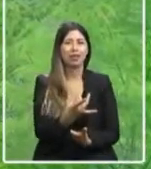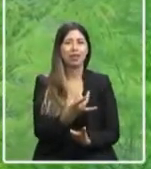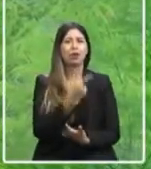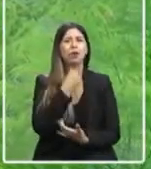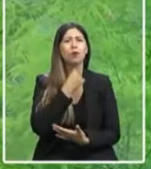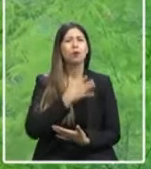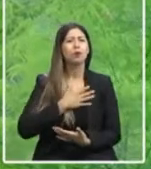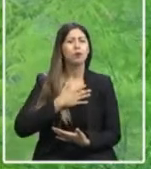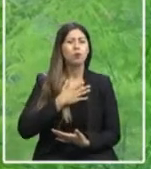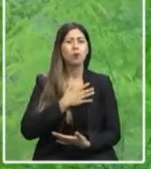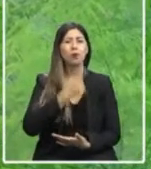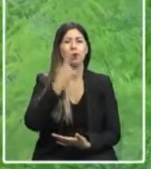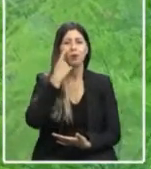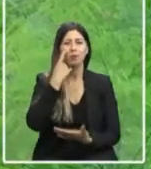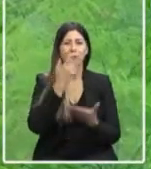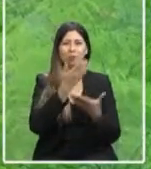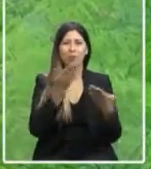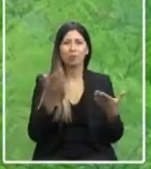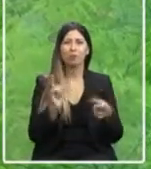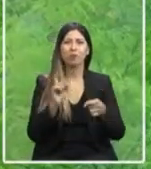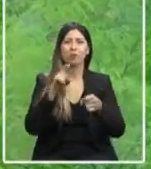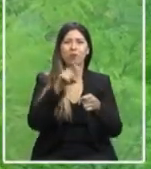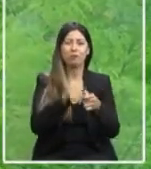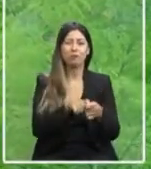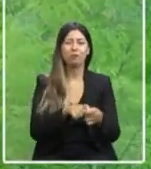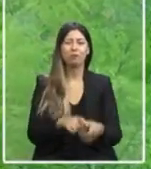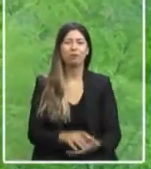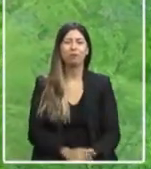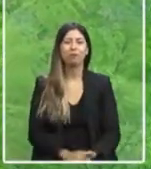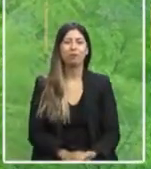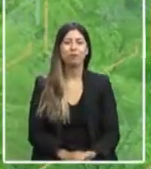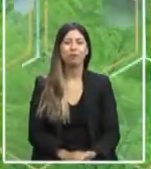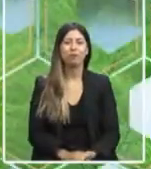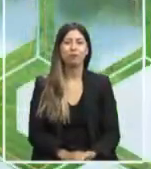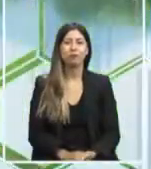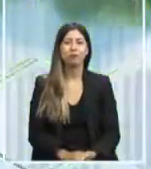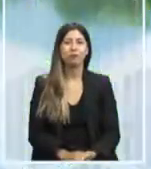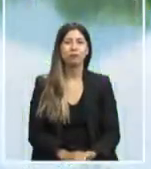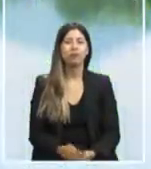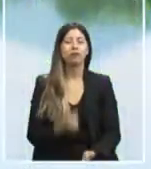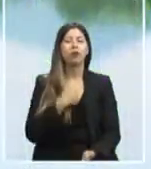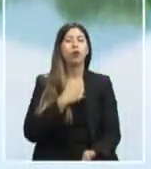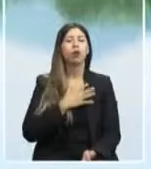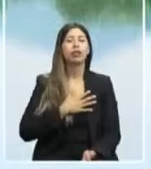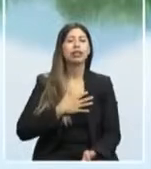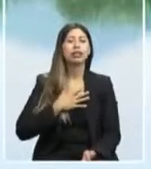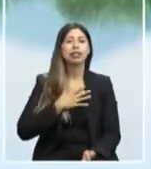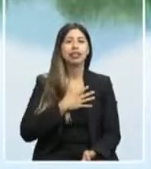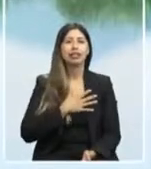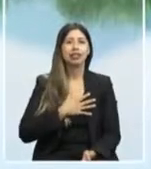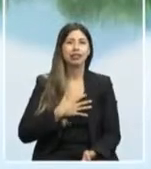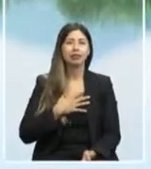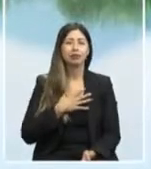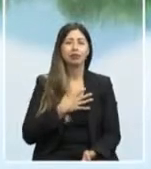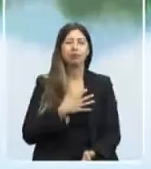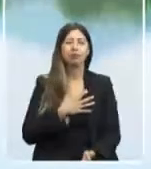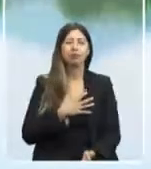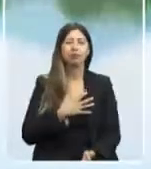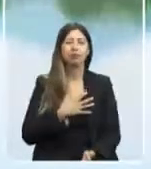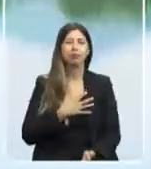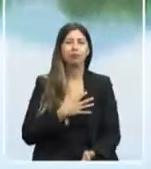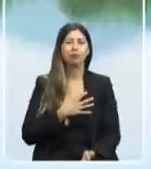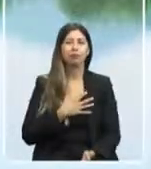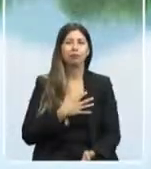event. And I would like, I don't think if you can see my